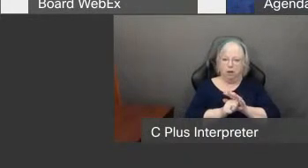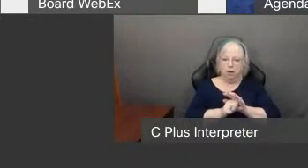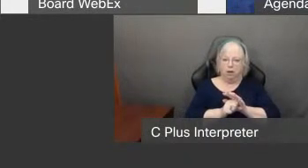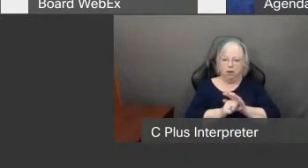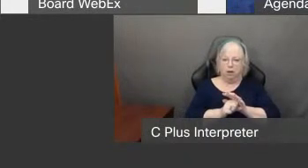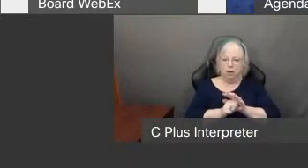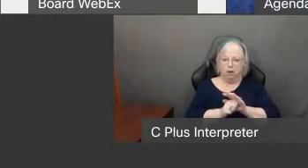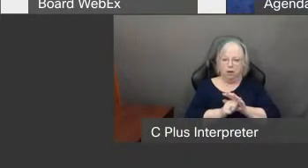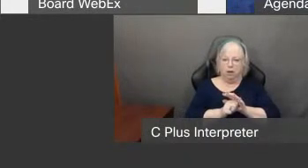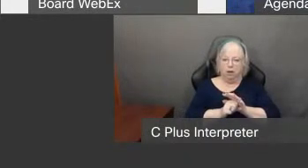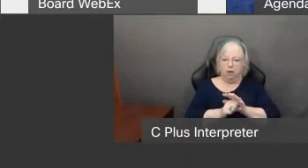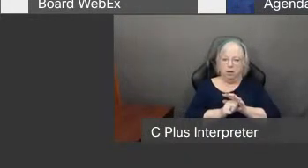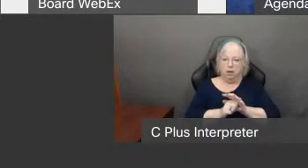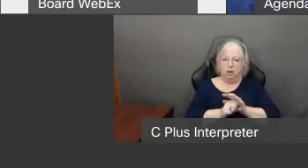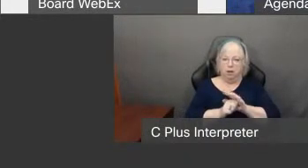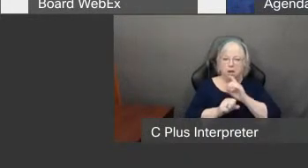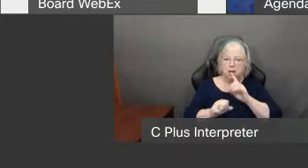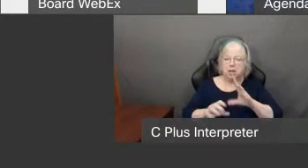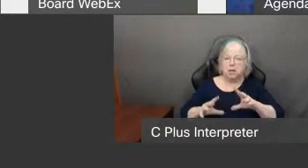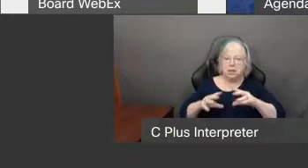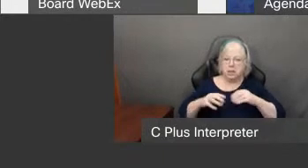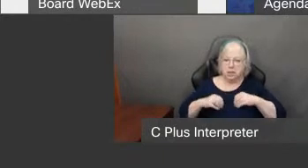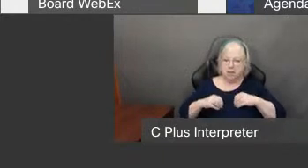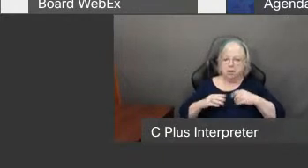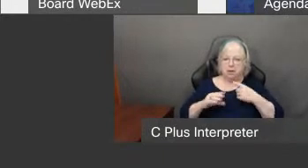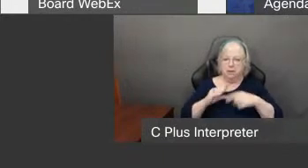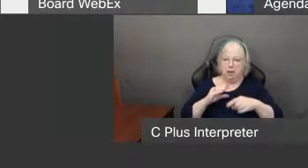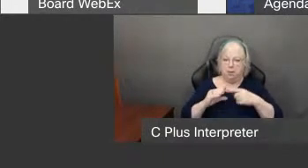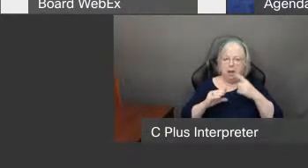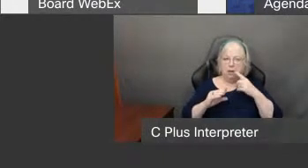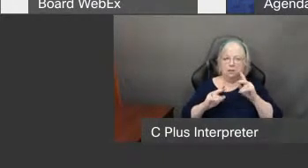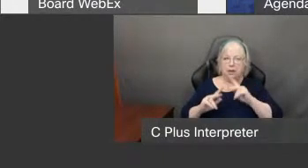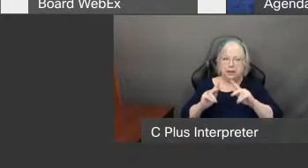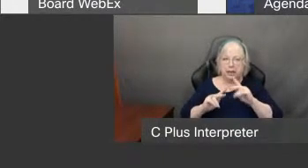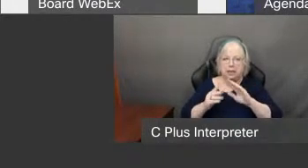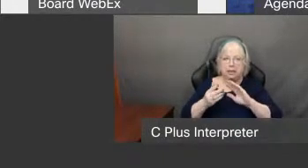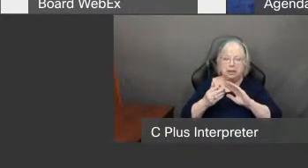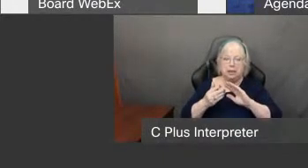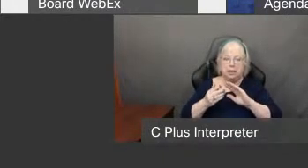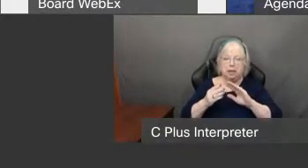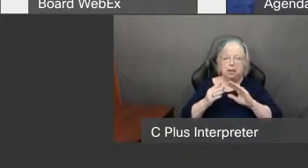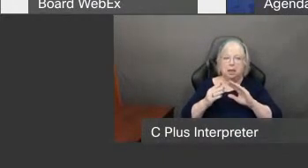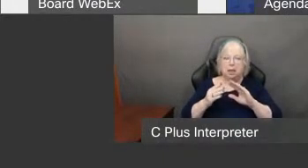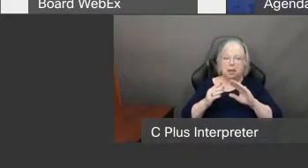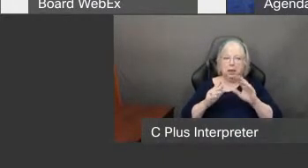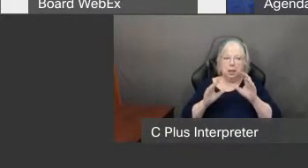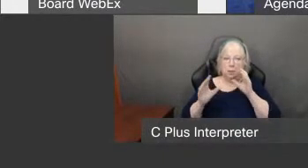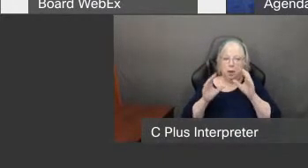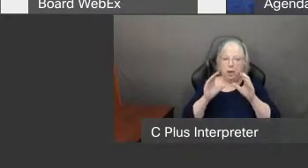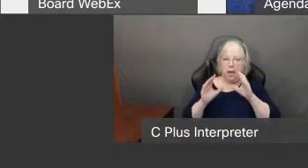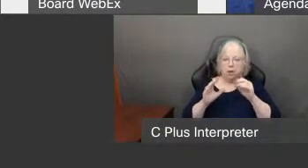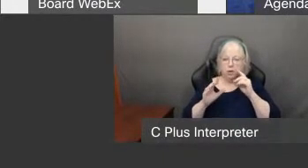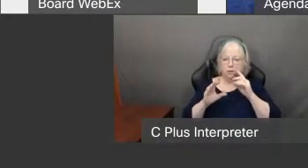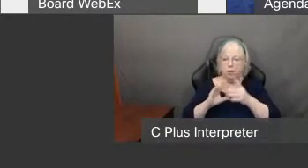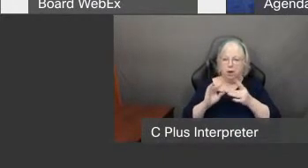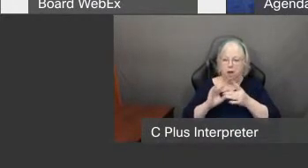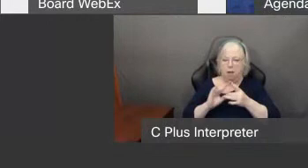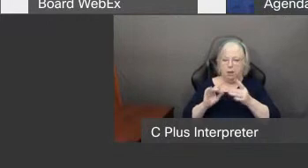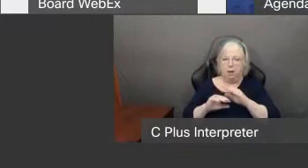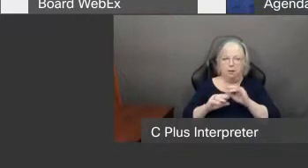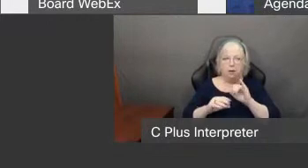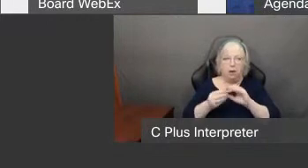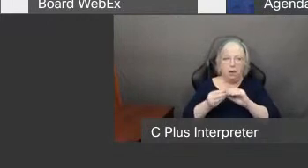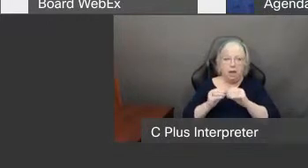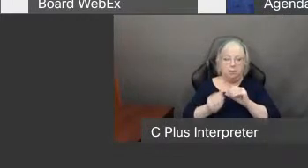the acceptance of emails for citizen communication and for comments on items before